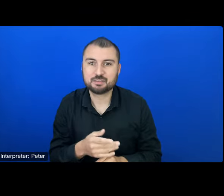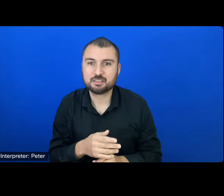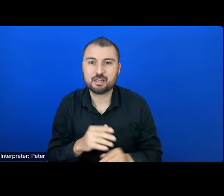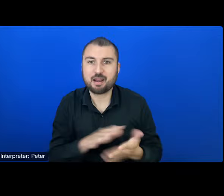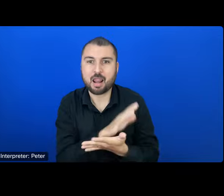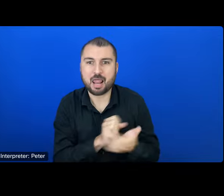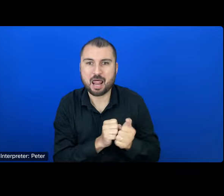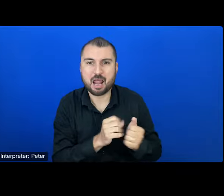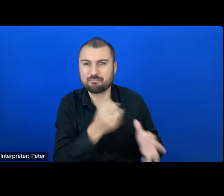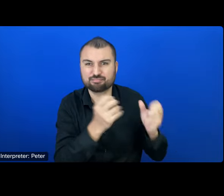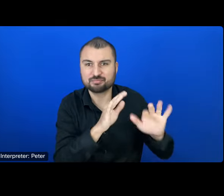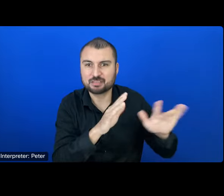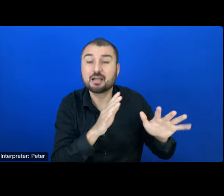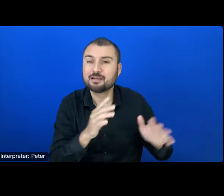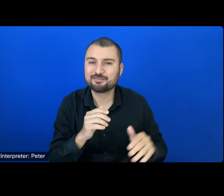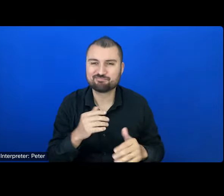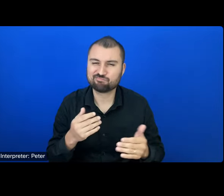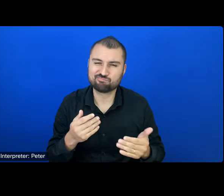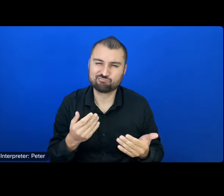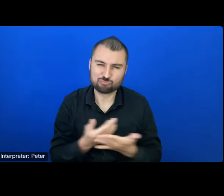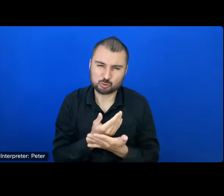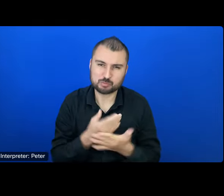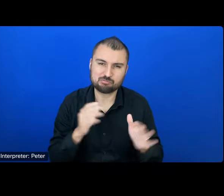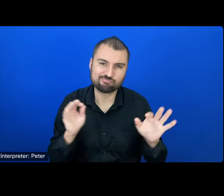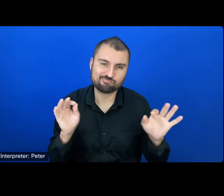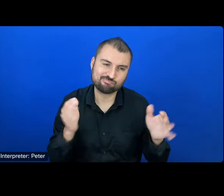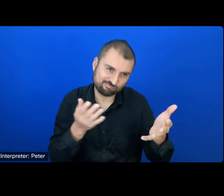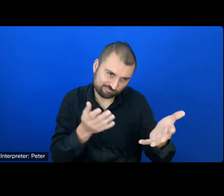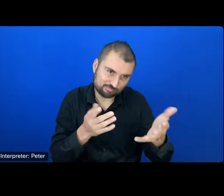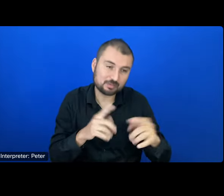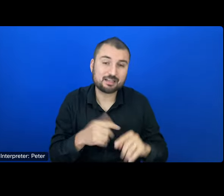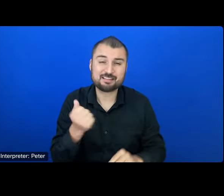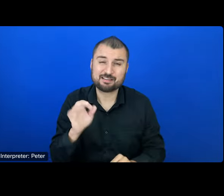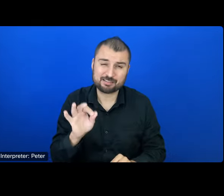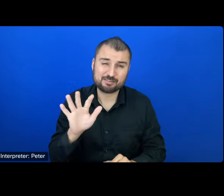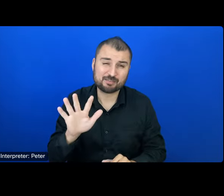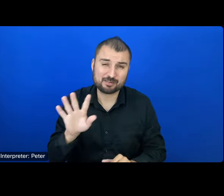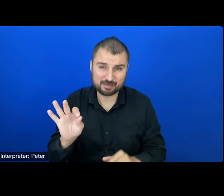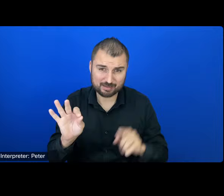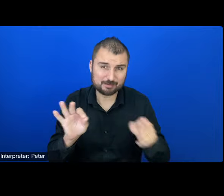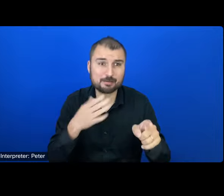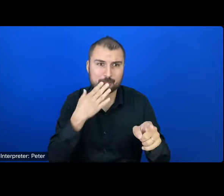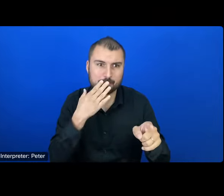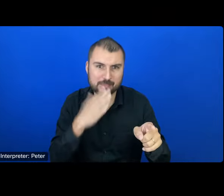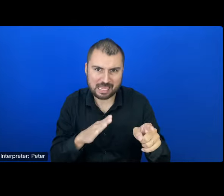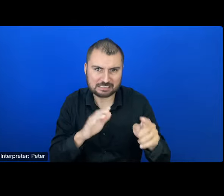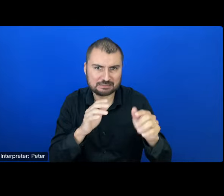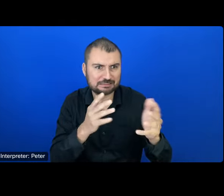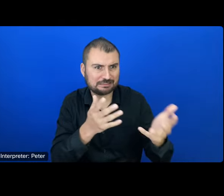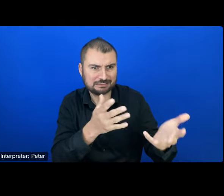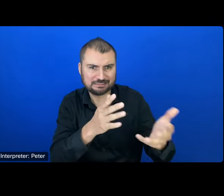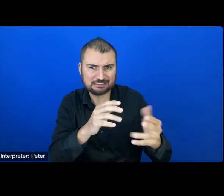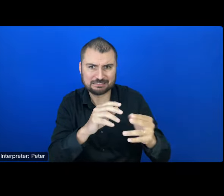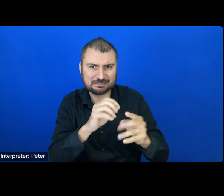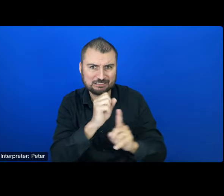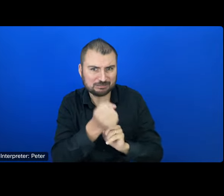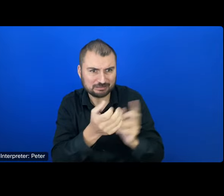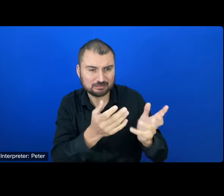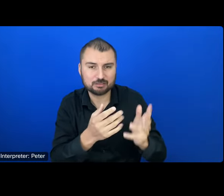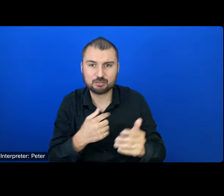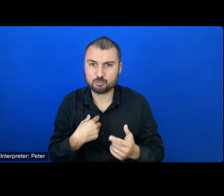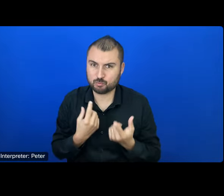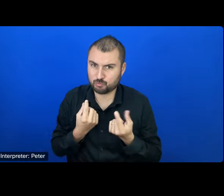is 1959. It was in bad shape. In fact, I found a study where it looked like what to do with it to either take